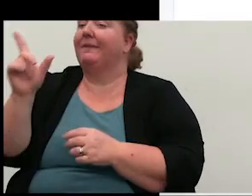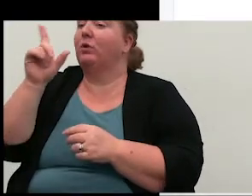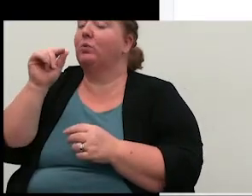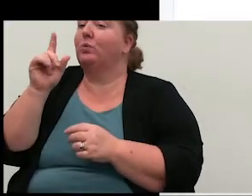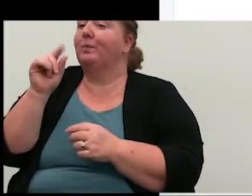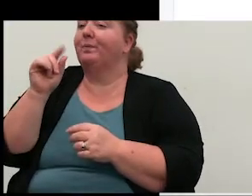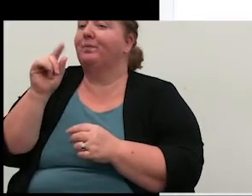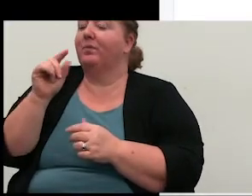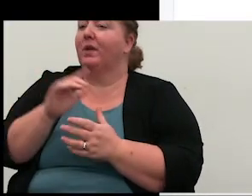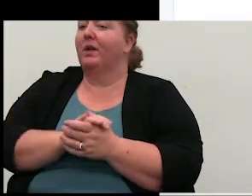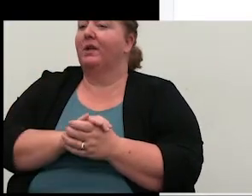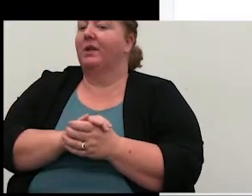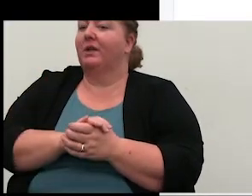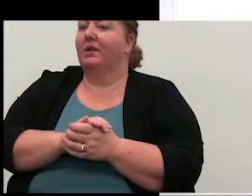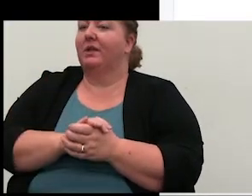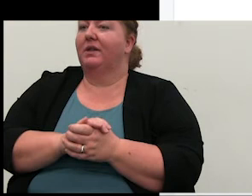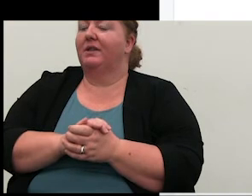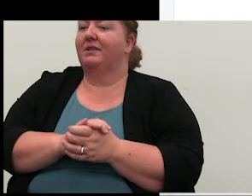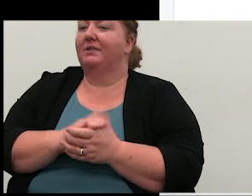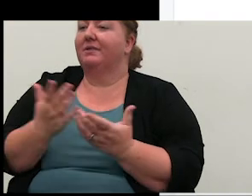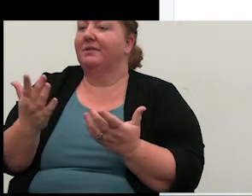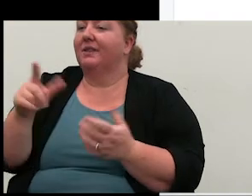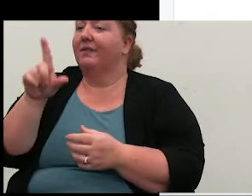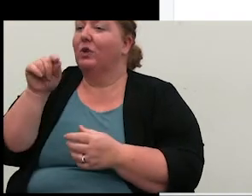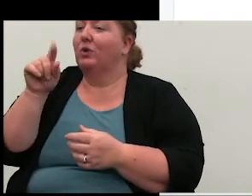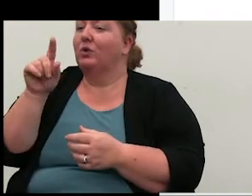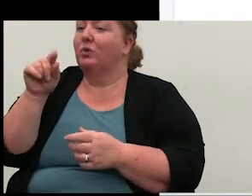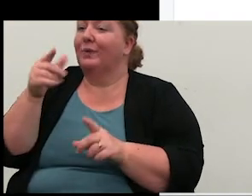me with personalised ads,